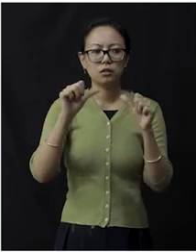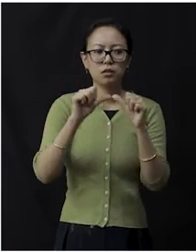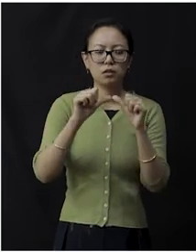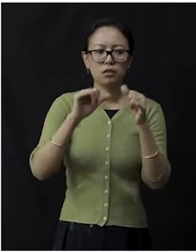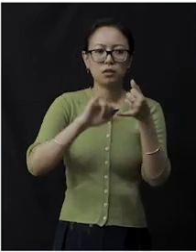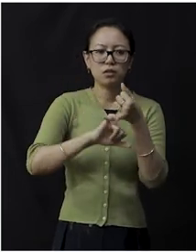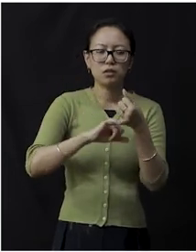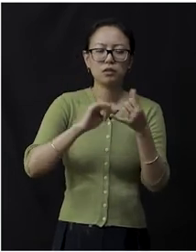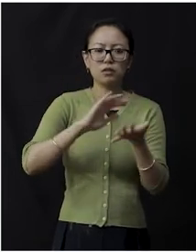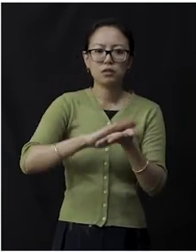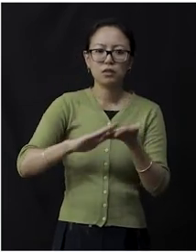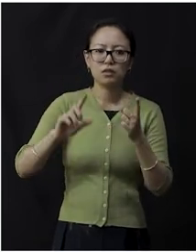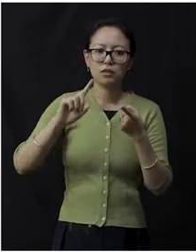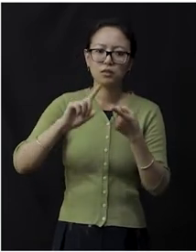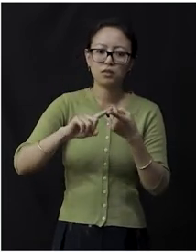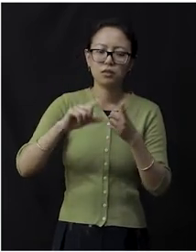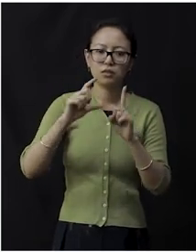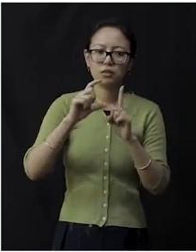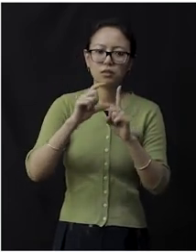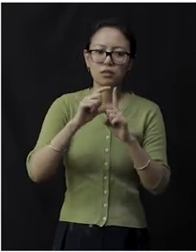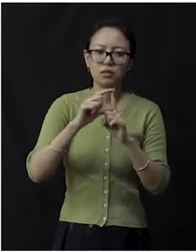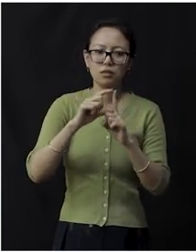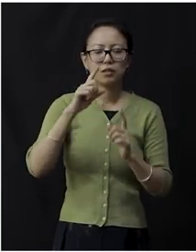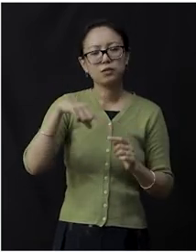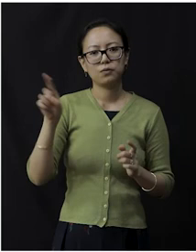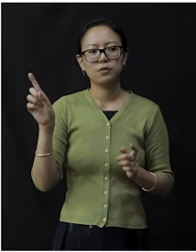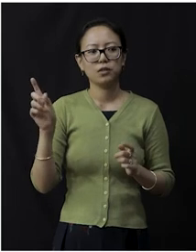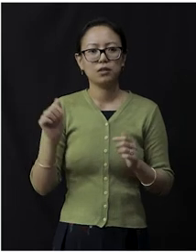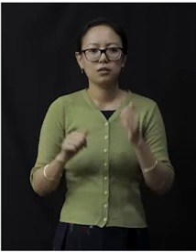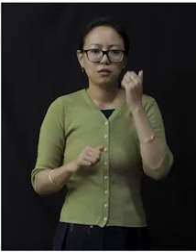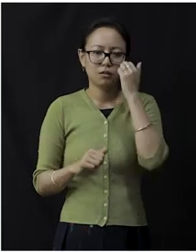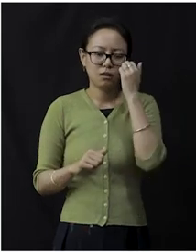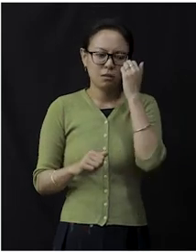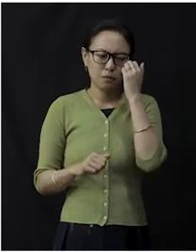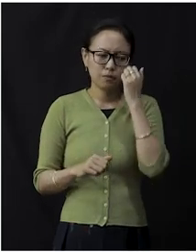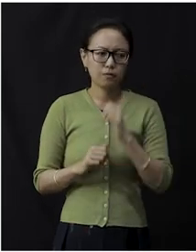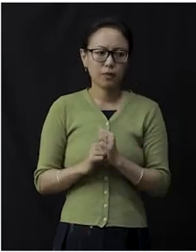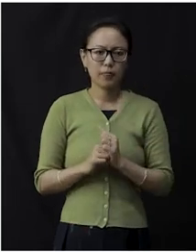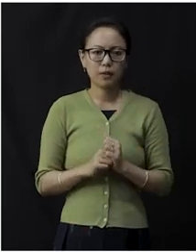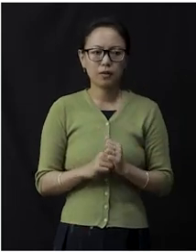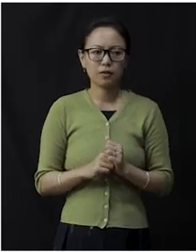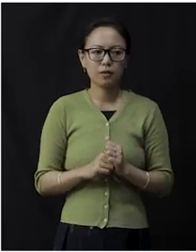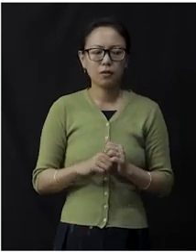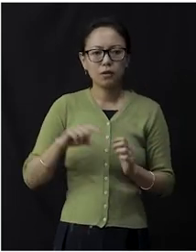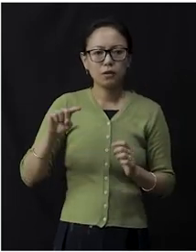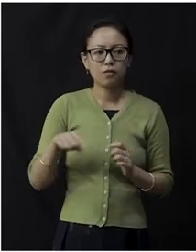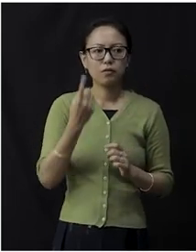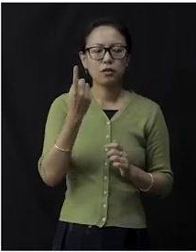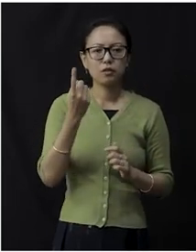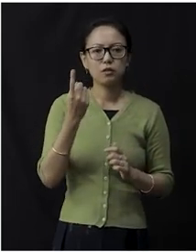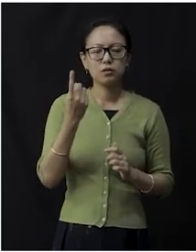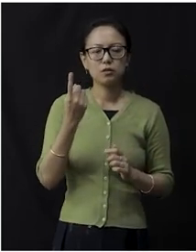e, d. So let's quickly revise. The first correct spelling was the middle one,